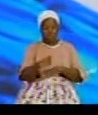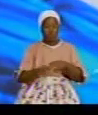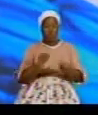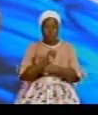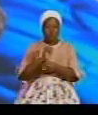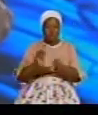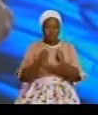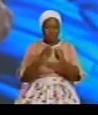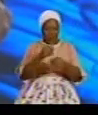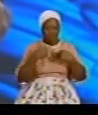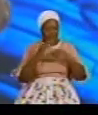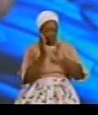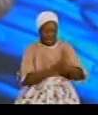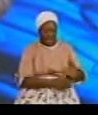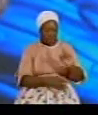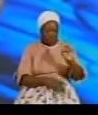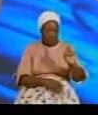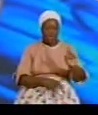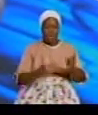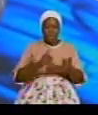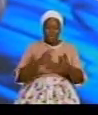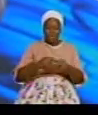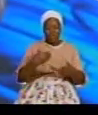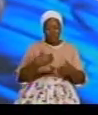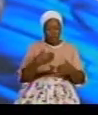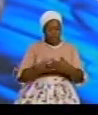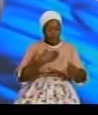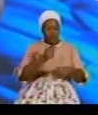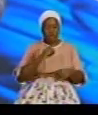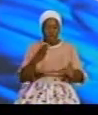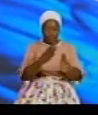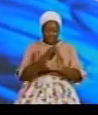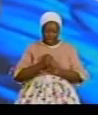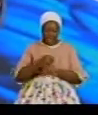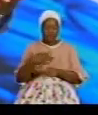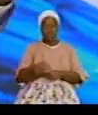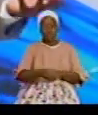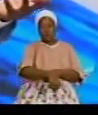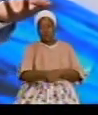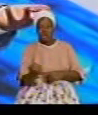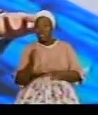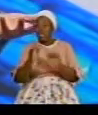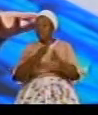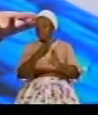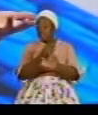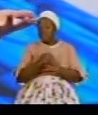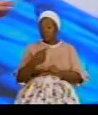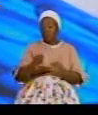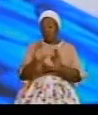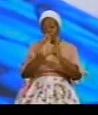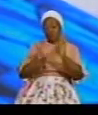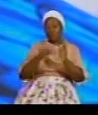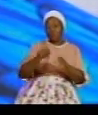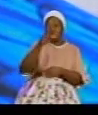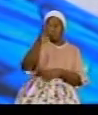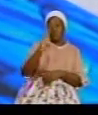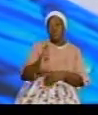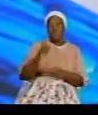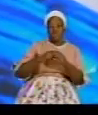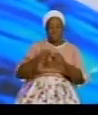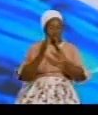to reject one because before you can receive the other. If you receive the commandment of God,